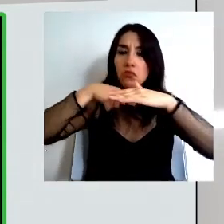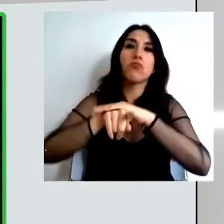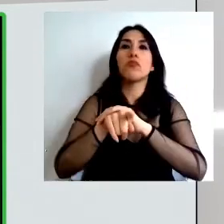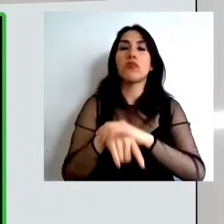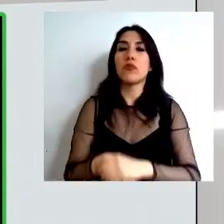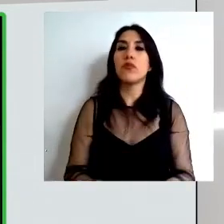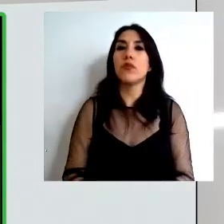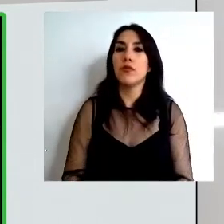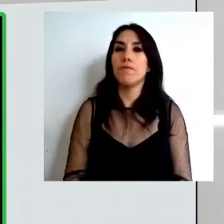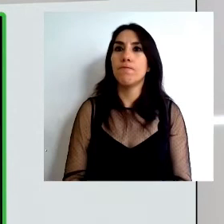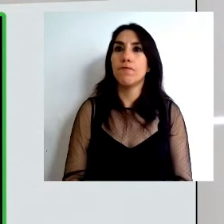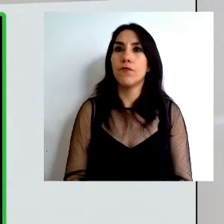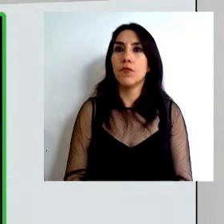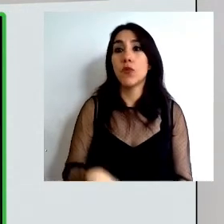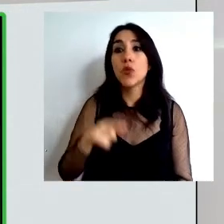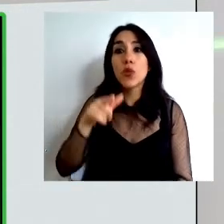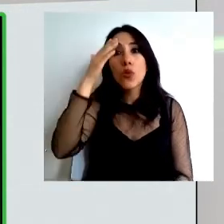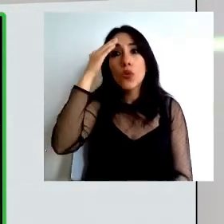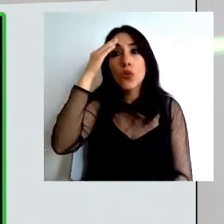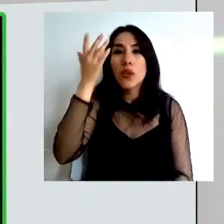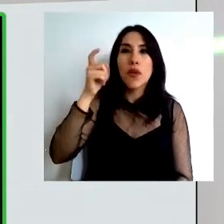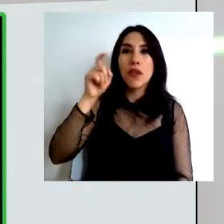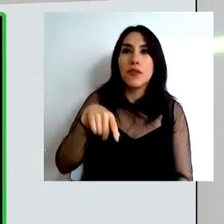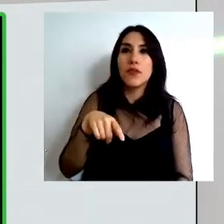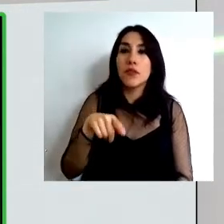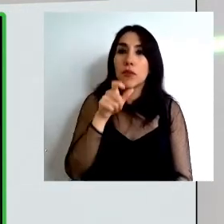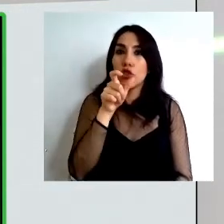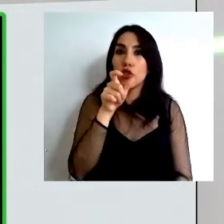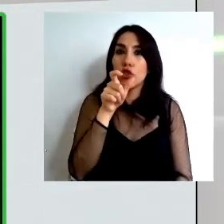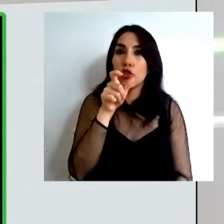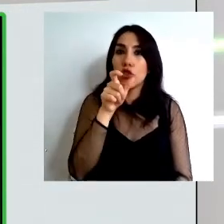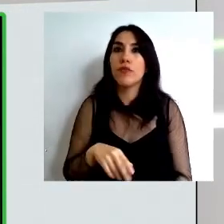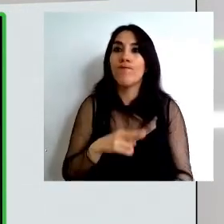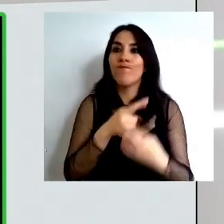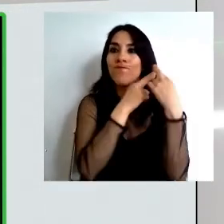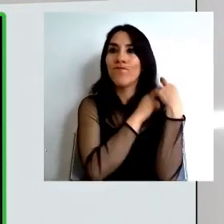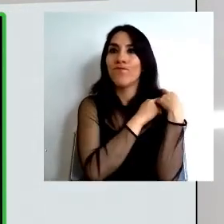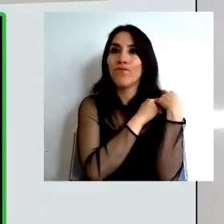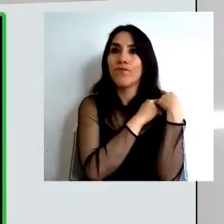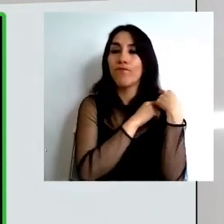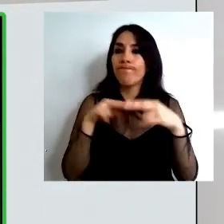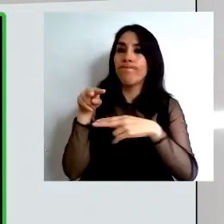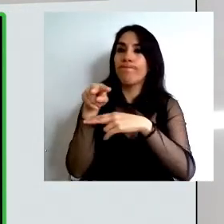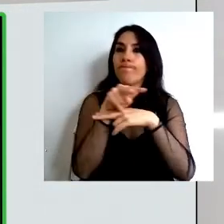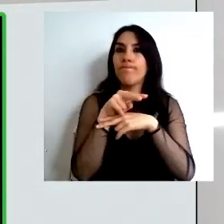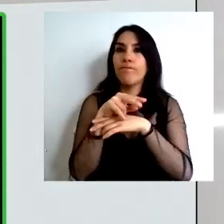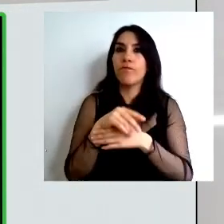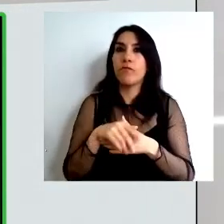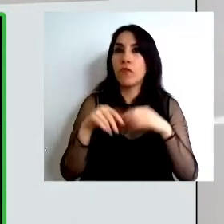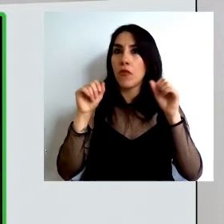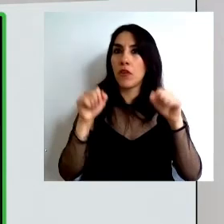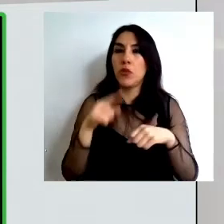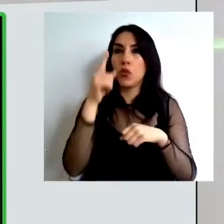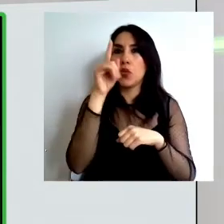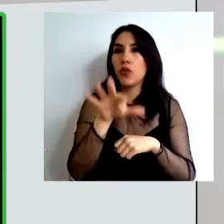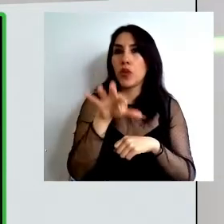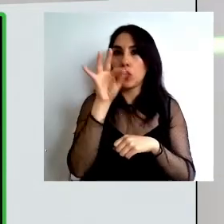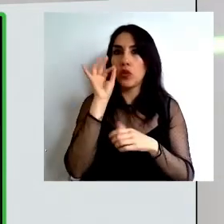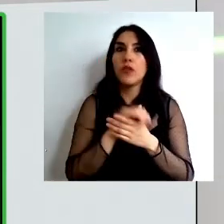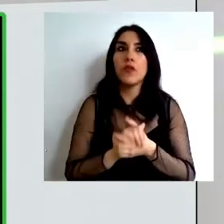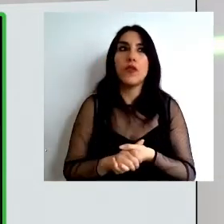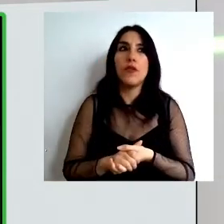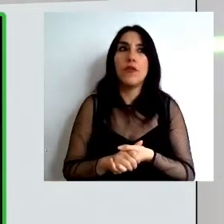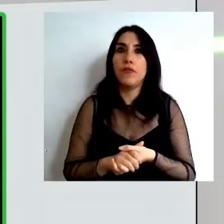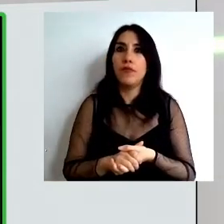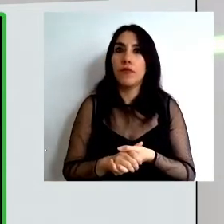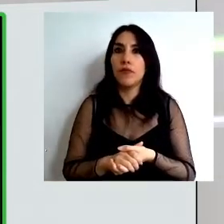or replicate. We don't have much funders in the room, right? That's always a bit of an issue. Or we do, but they don't. Maybe it's more difficult for them to admit